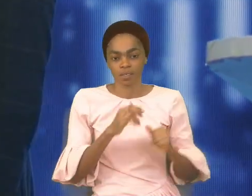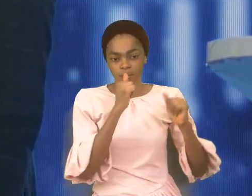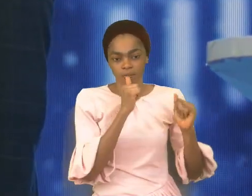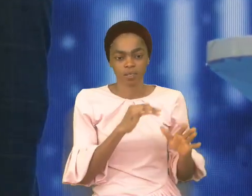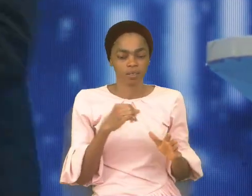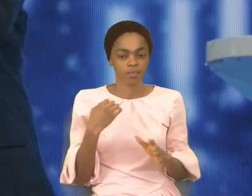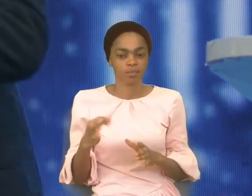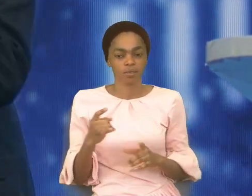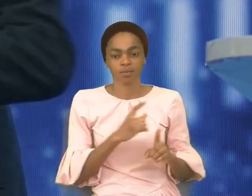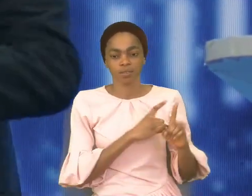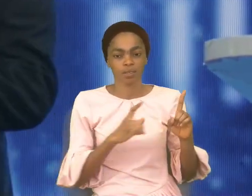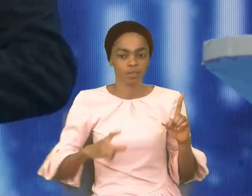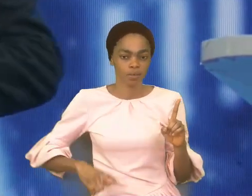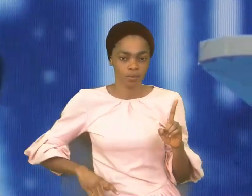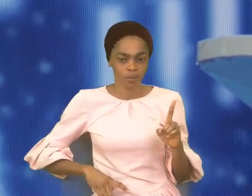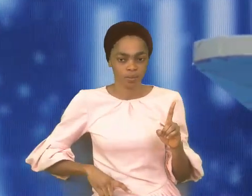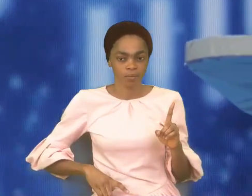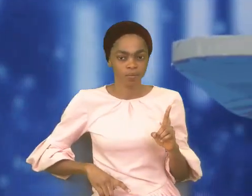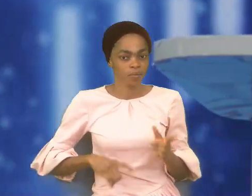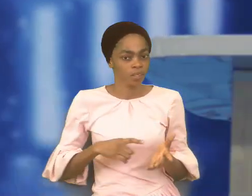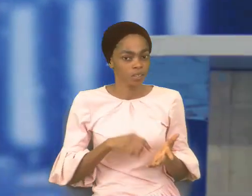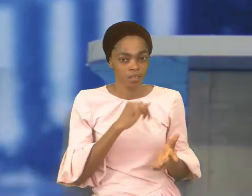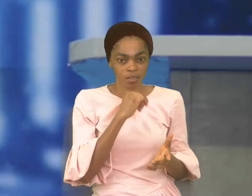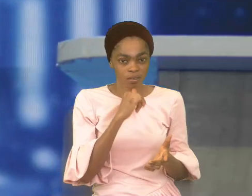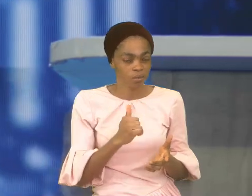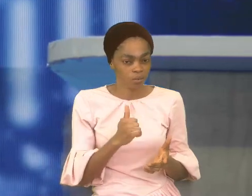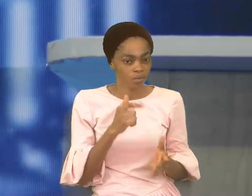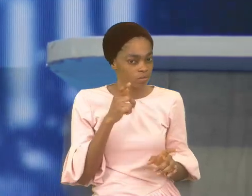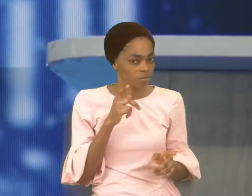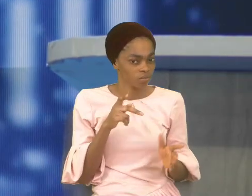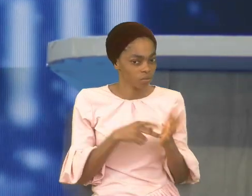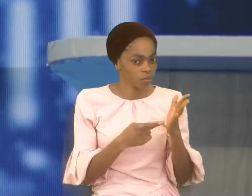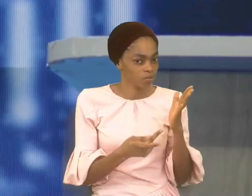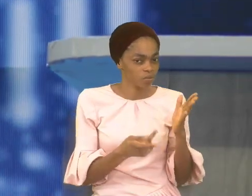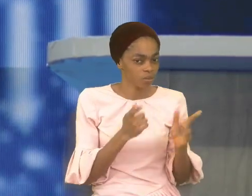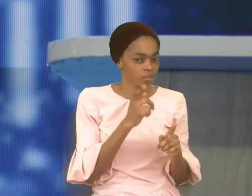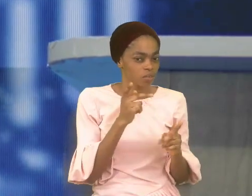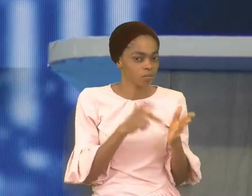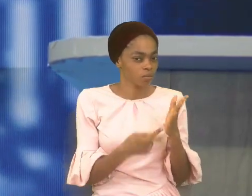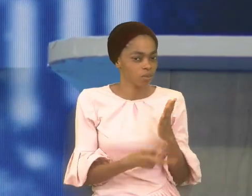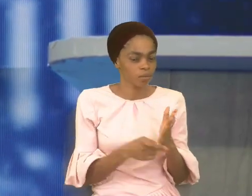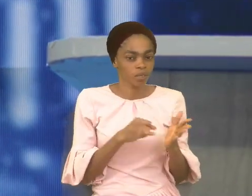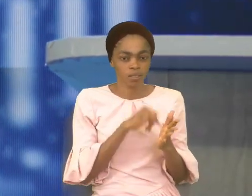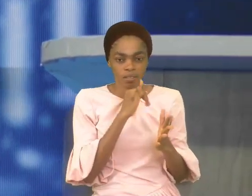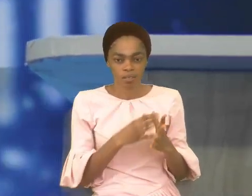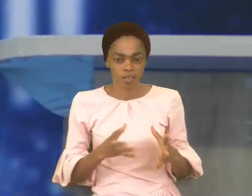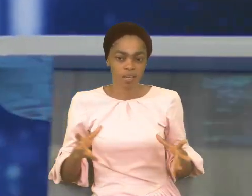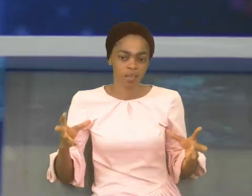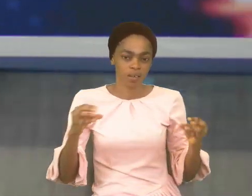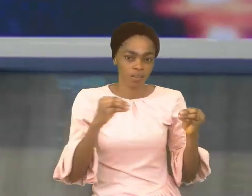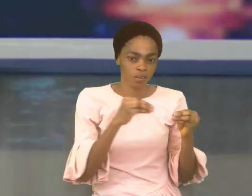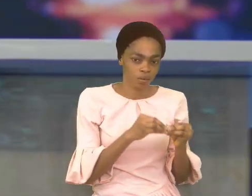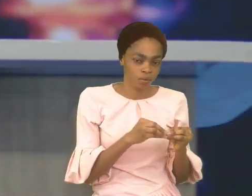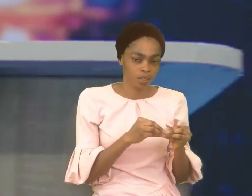Lord. This is not just crusade, it's a combination of the